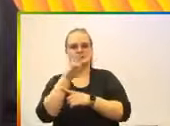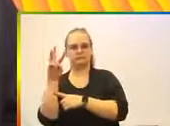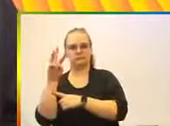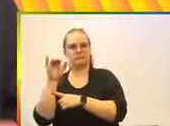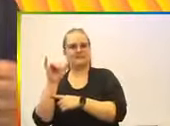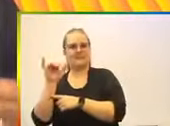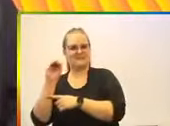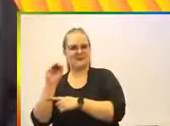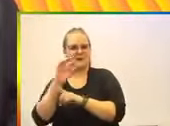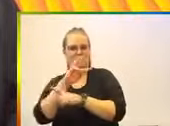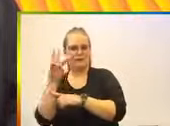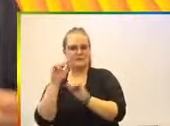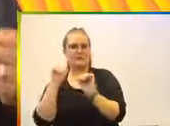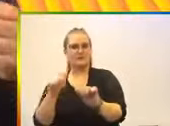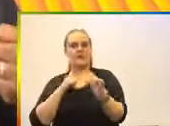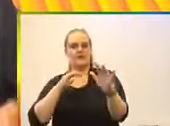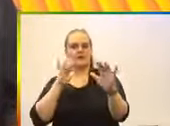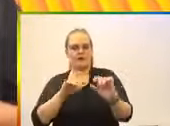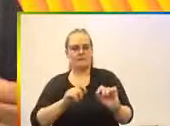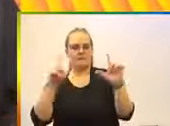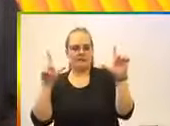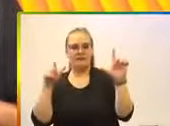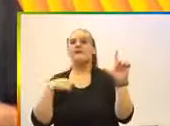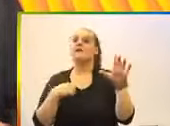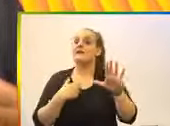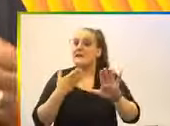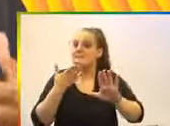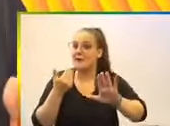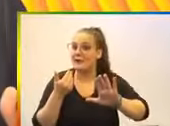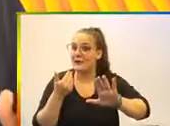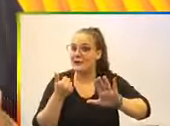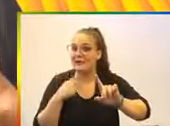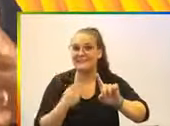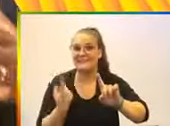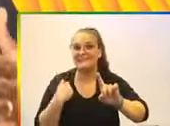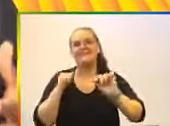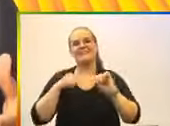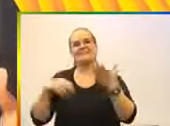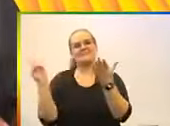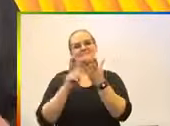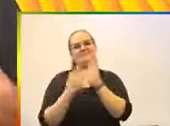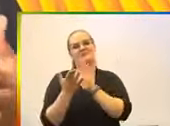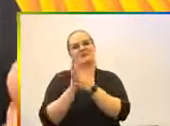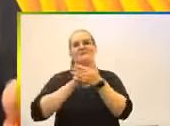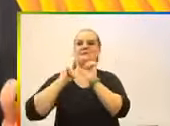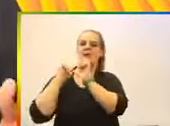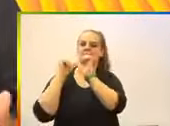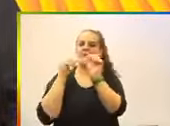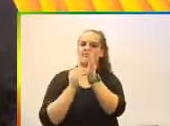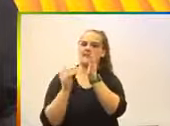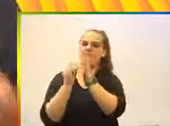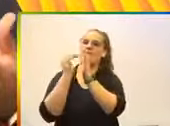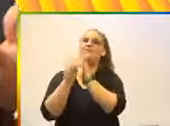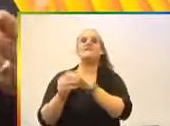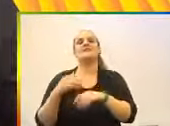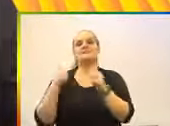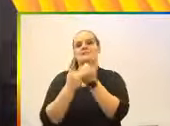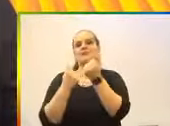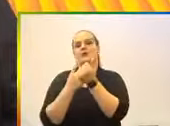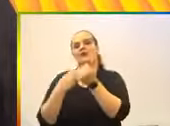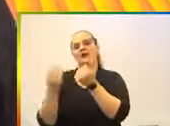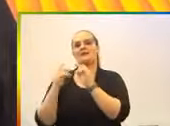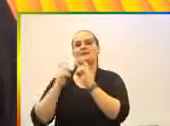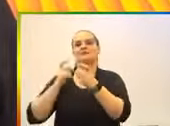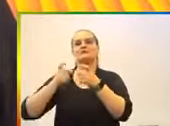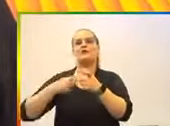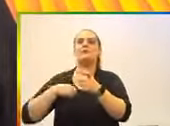yet, sign up to be an ongoing supporter and contribute monthly. You can become a member